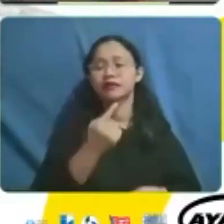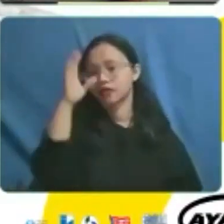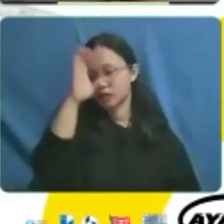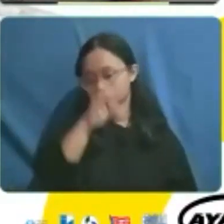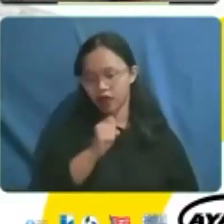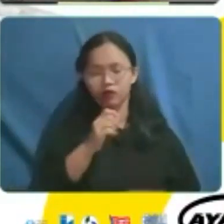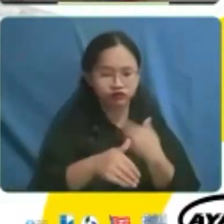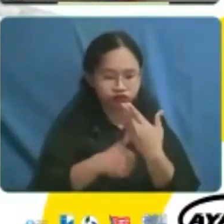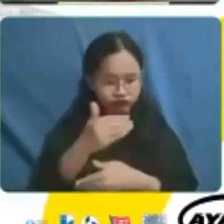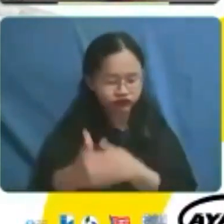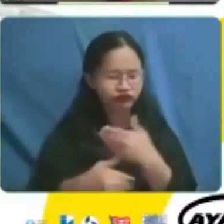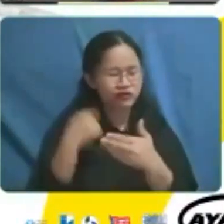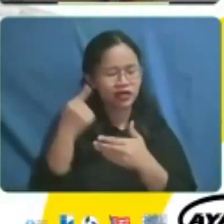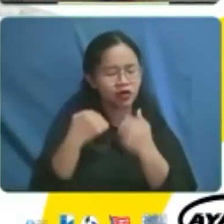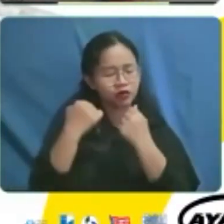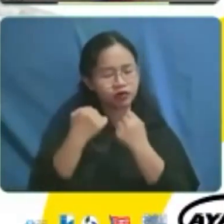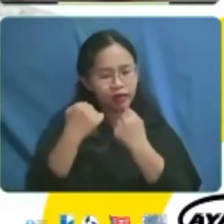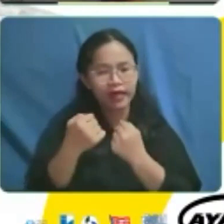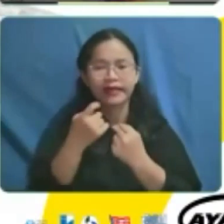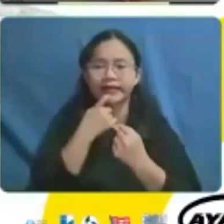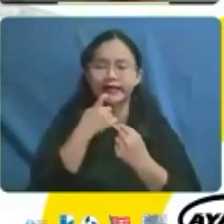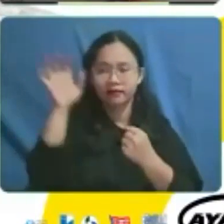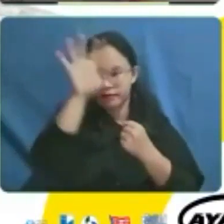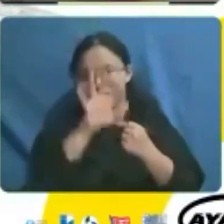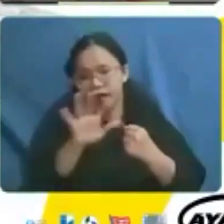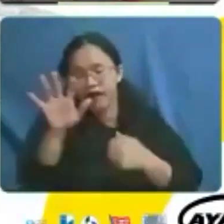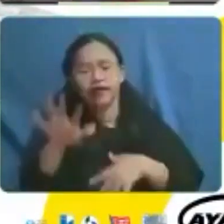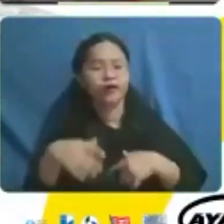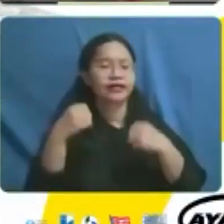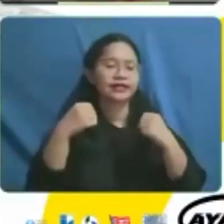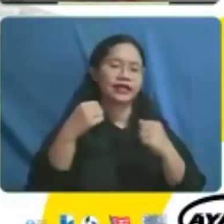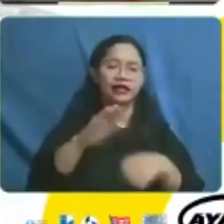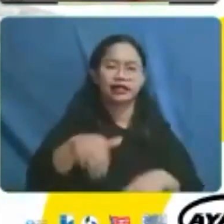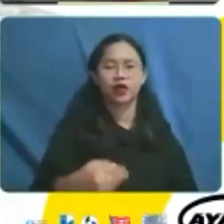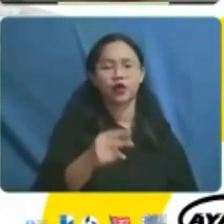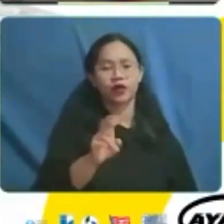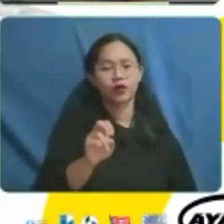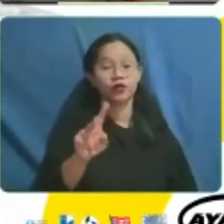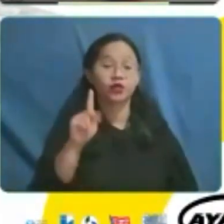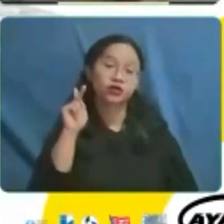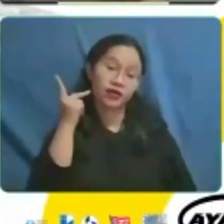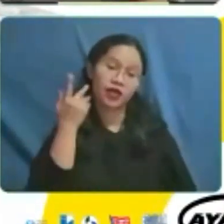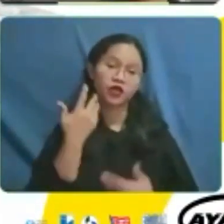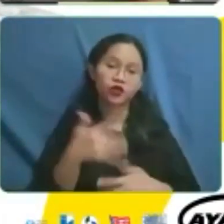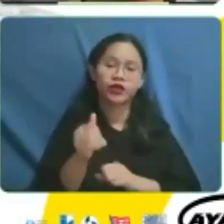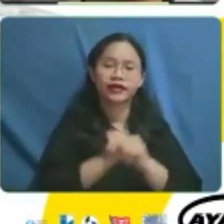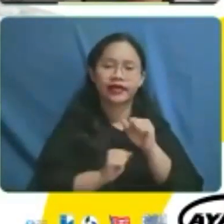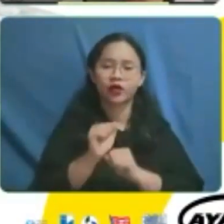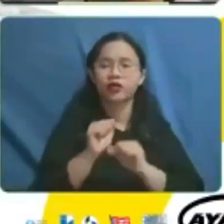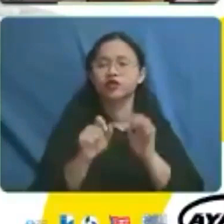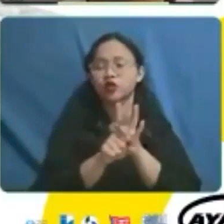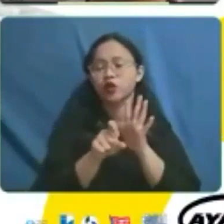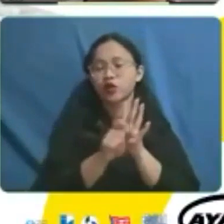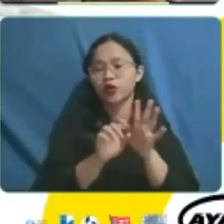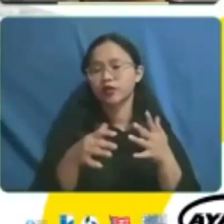in 2021, we actually reviewed the different country action plans, or NDCs, submitted by